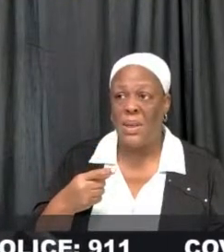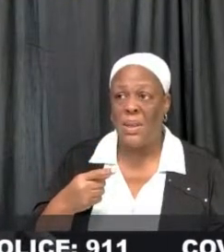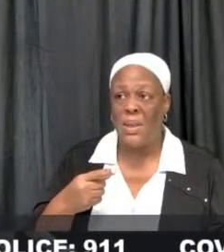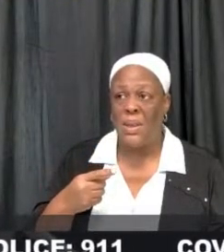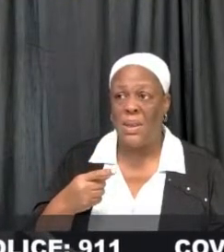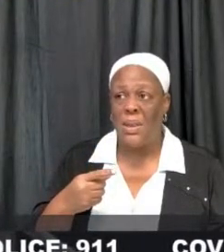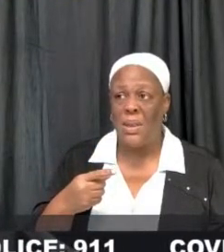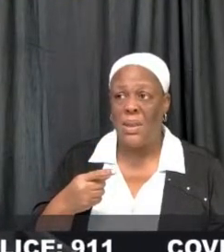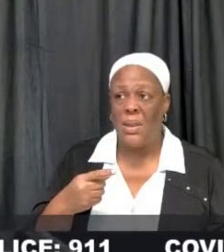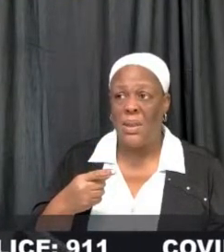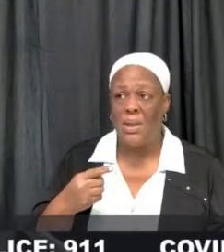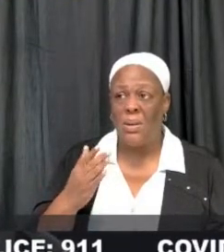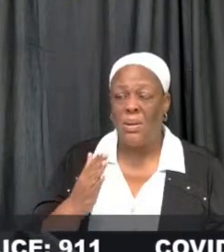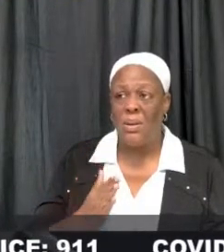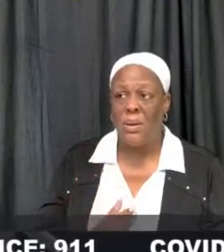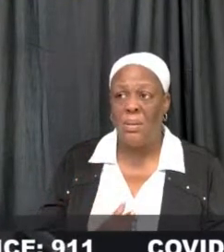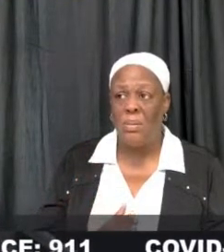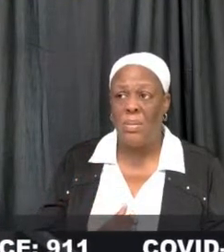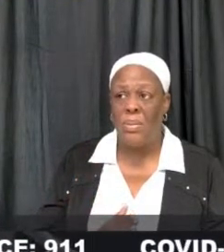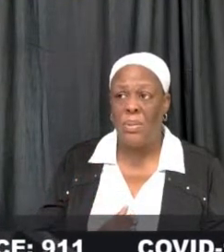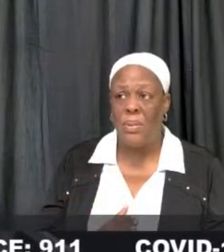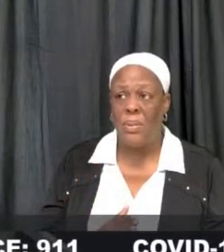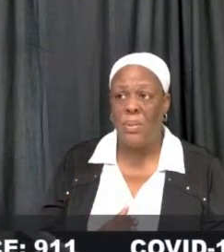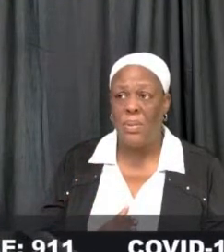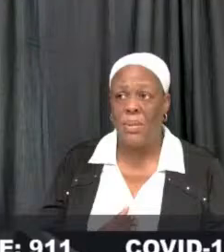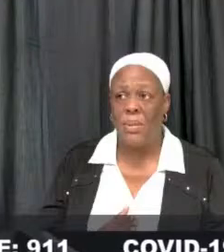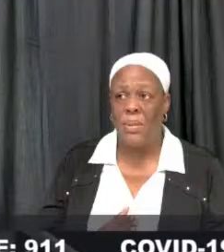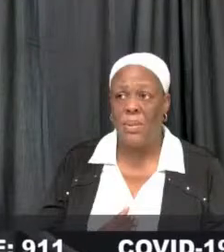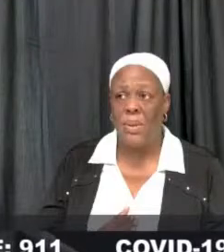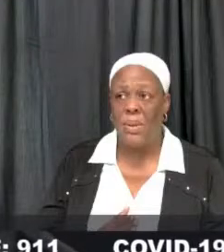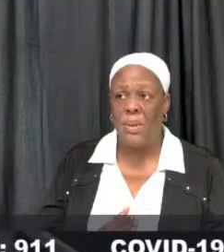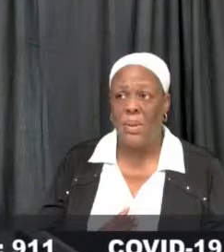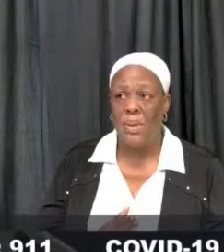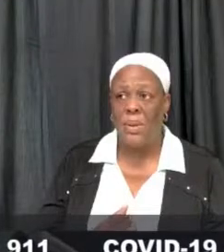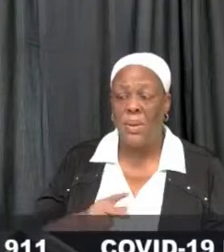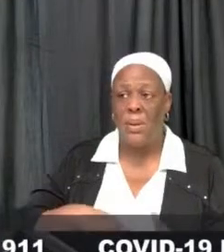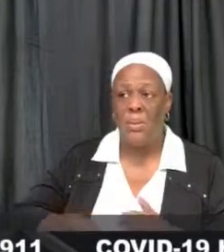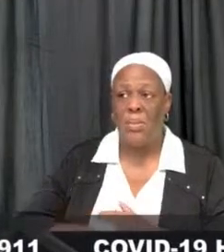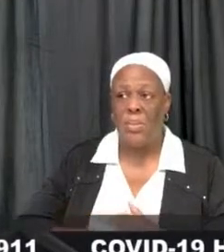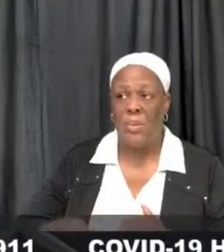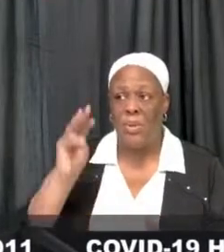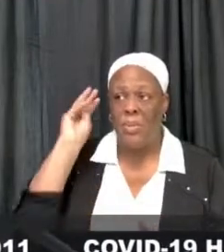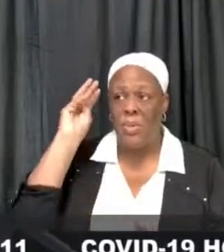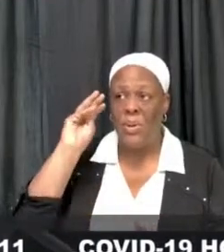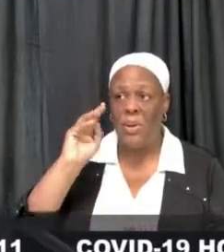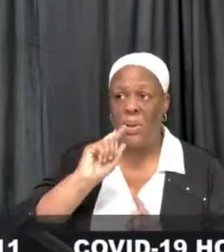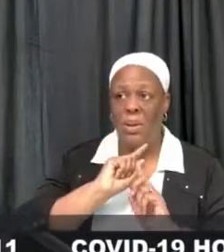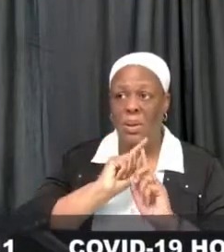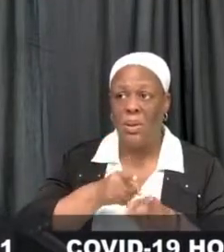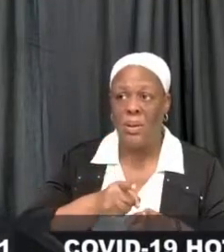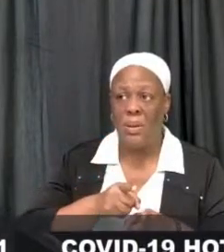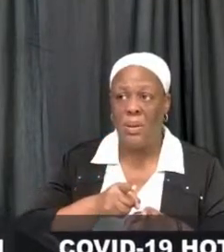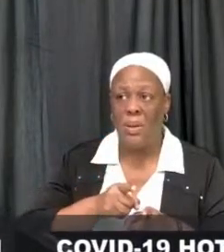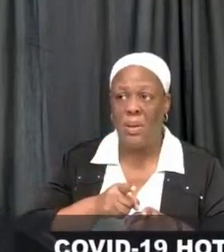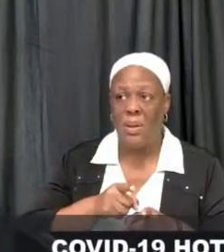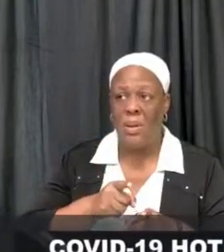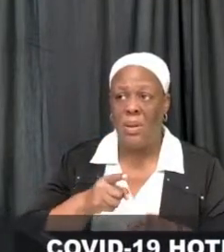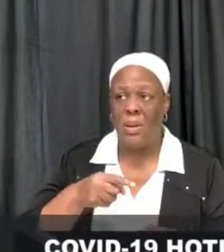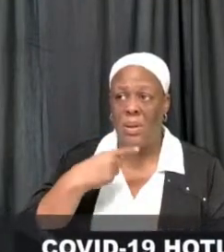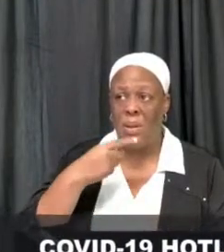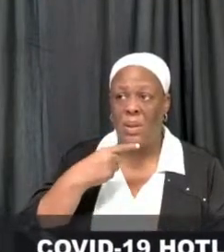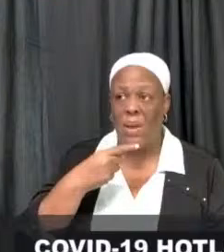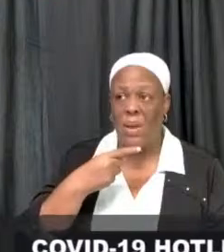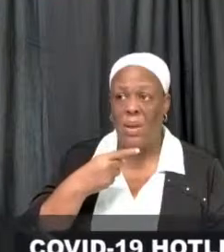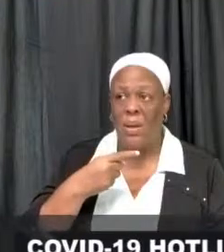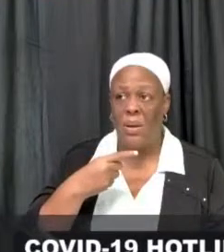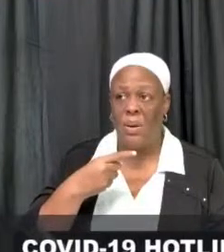that. And the Prime Minister did respond, and this is what he said.